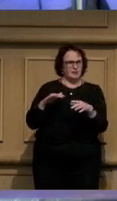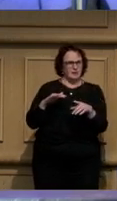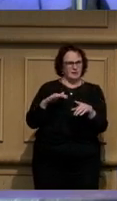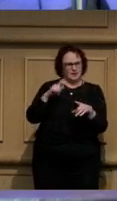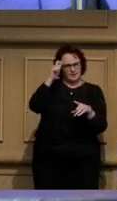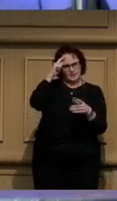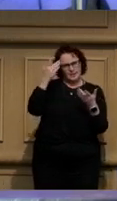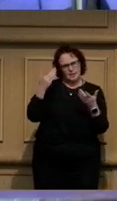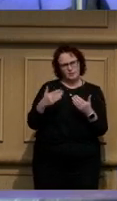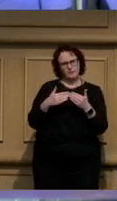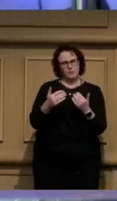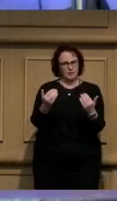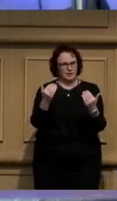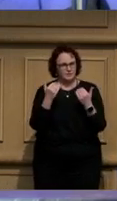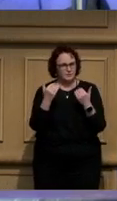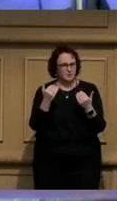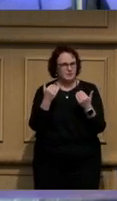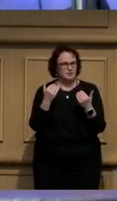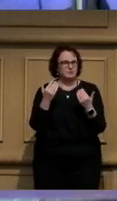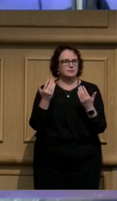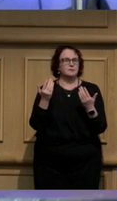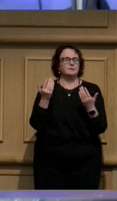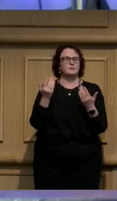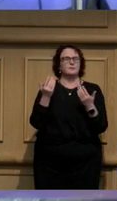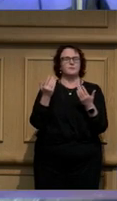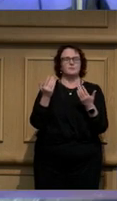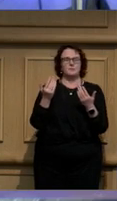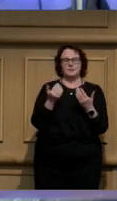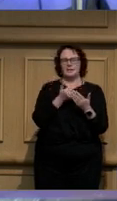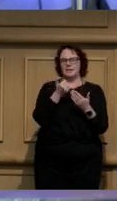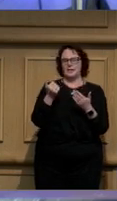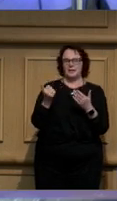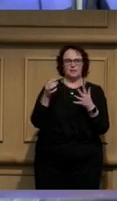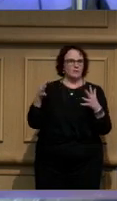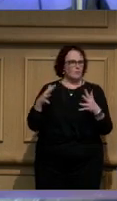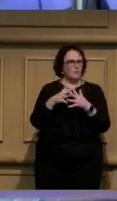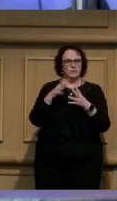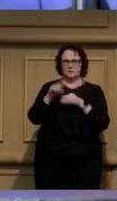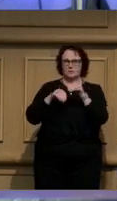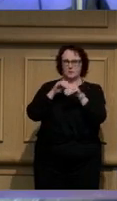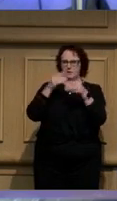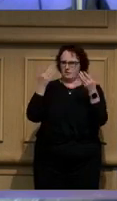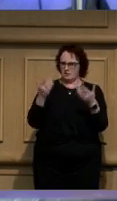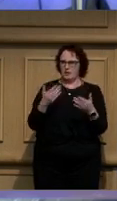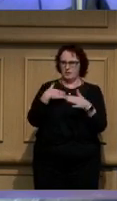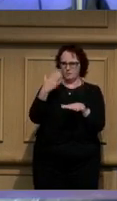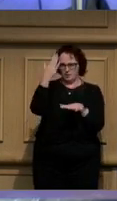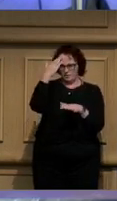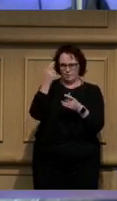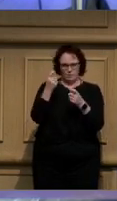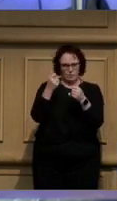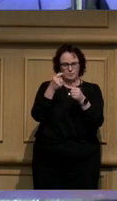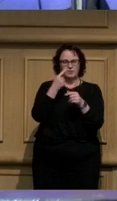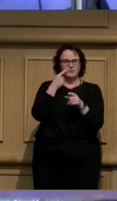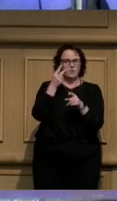information now. We've got like a second-by-second account of any war that's going on in any part of the world. But if you look at it, the whole